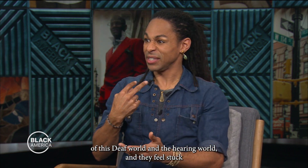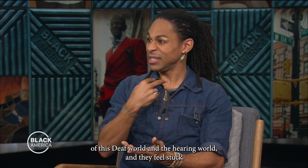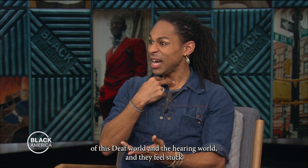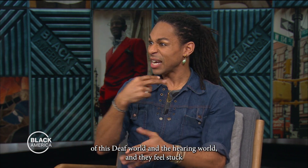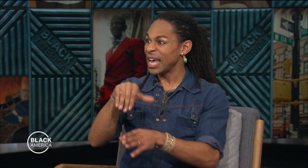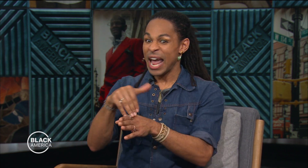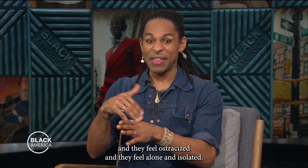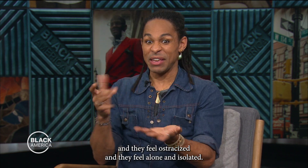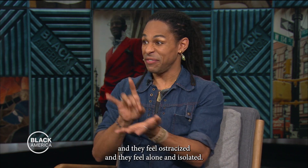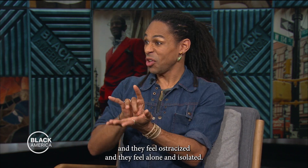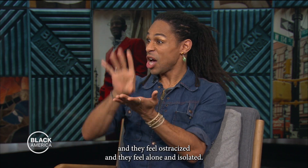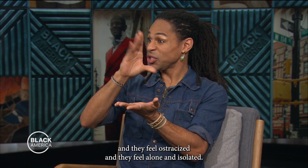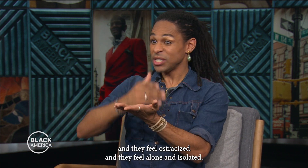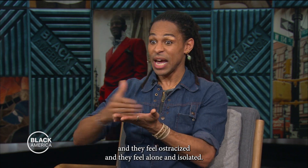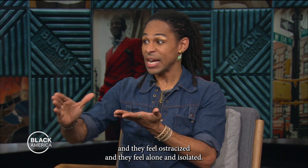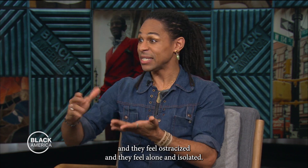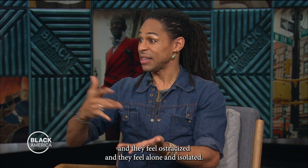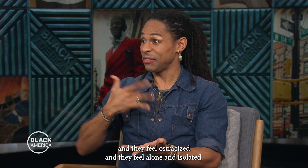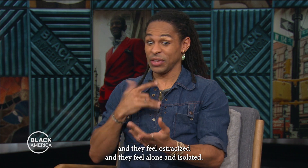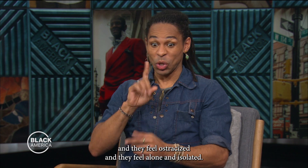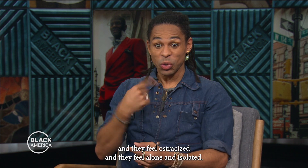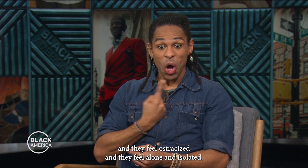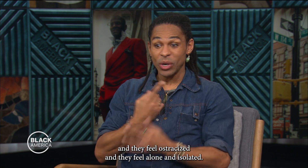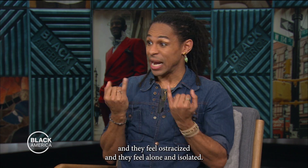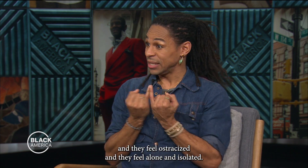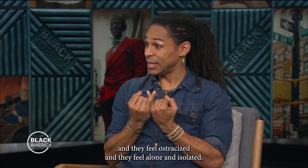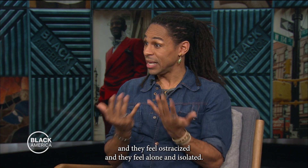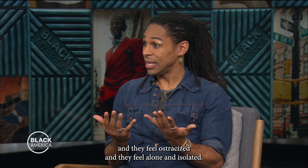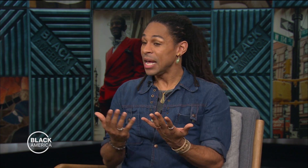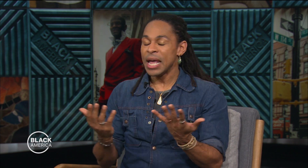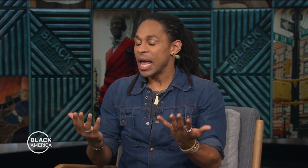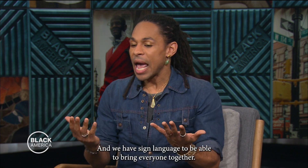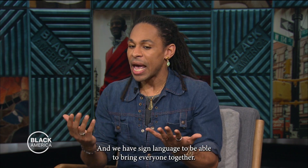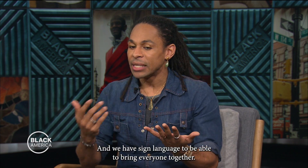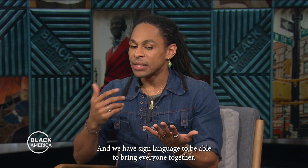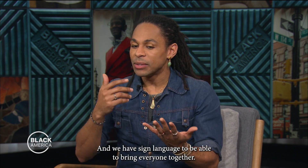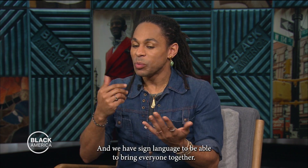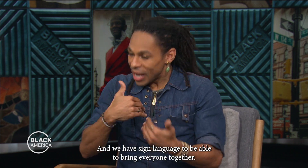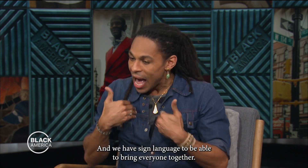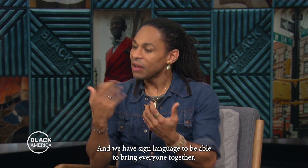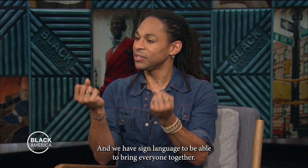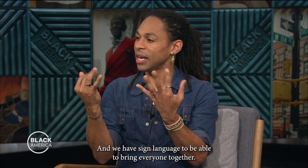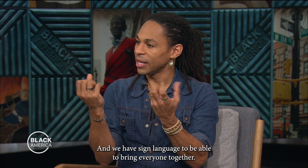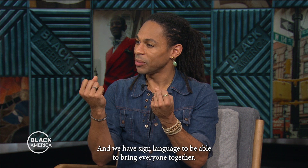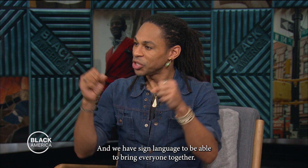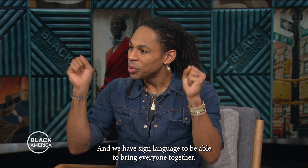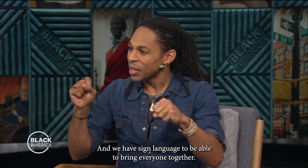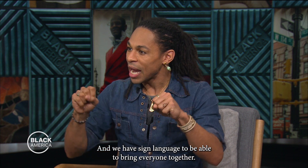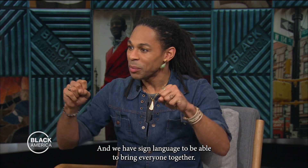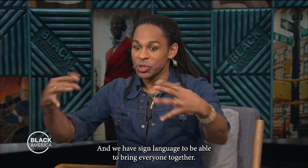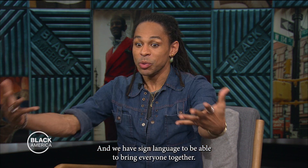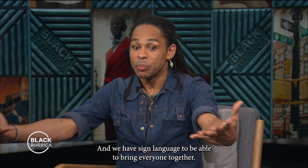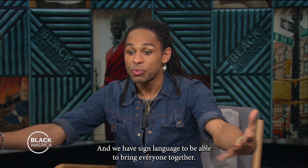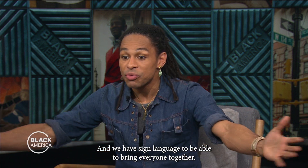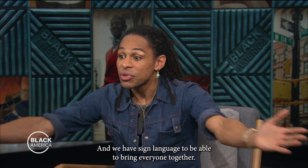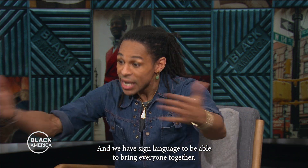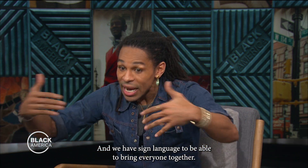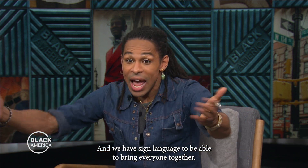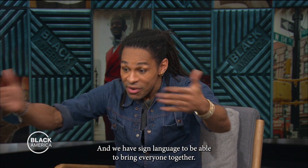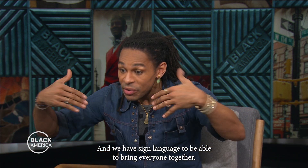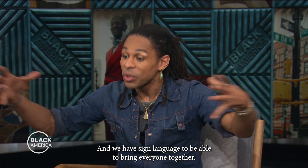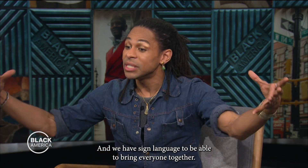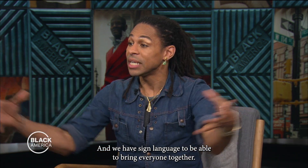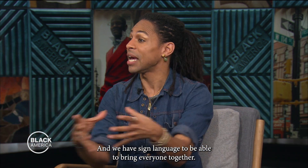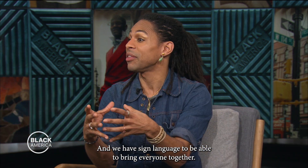and they feel stuck, and they feel ostracized, and they feel alone and isolated. And we have sign language to be able to